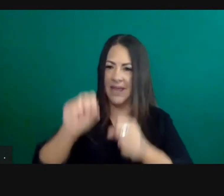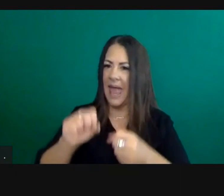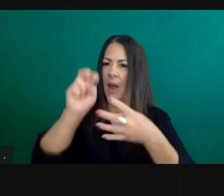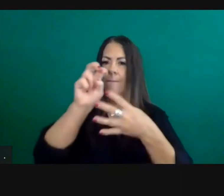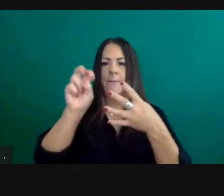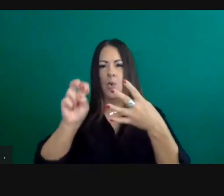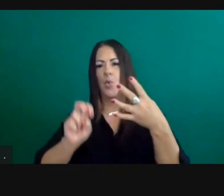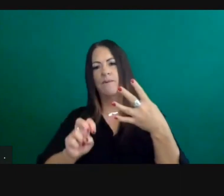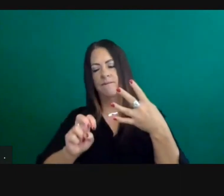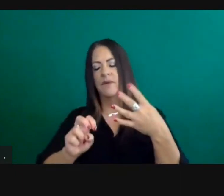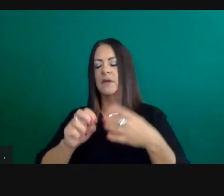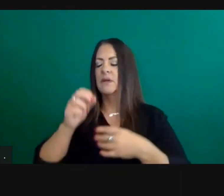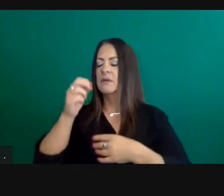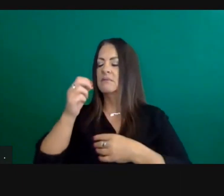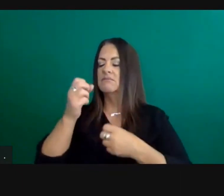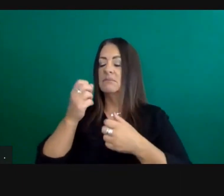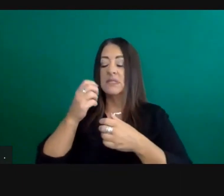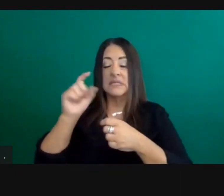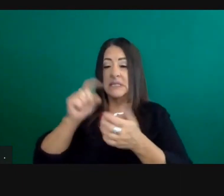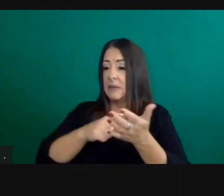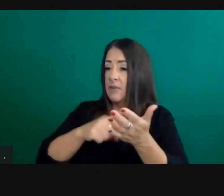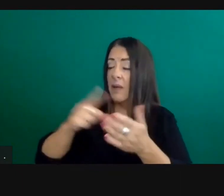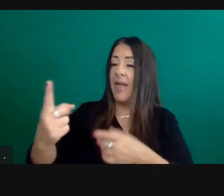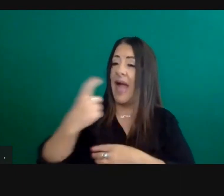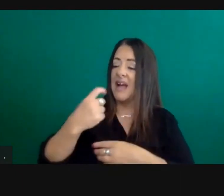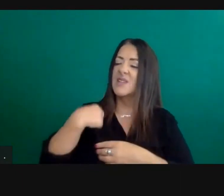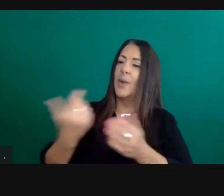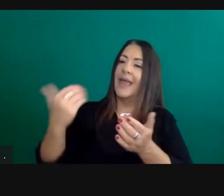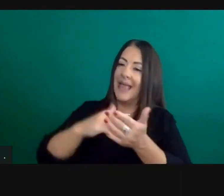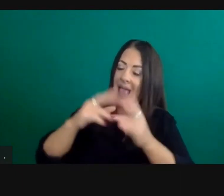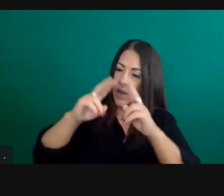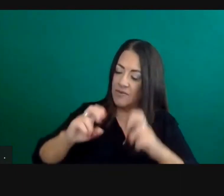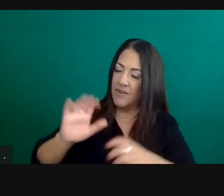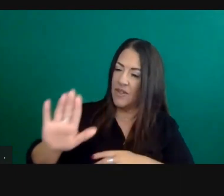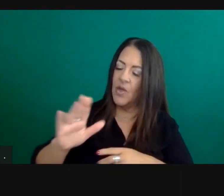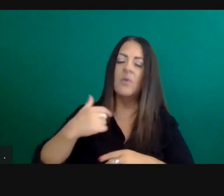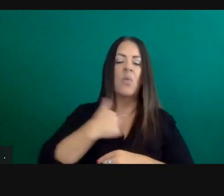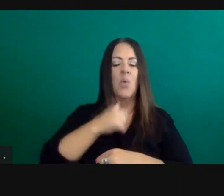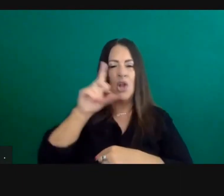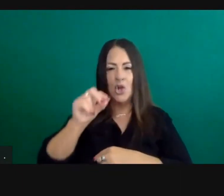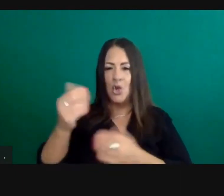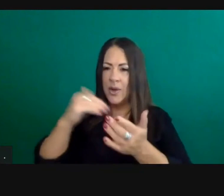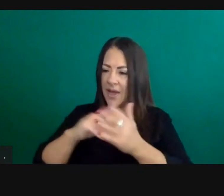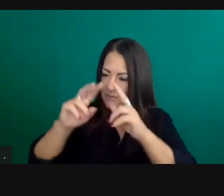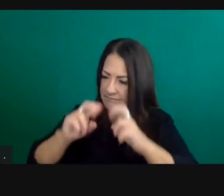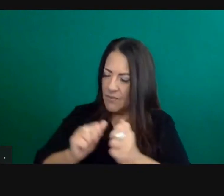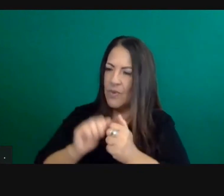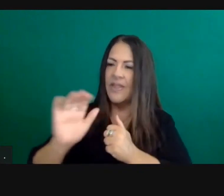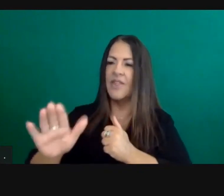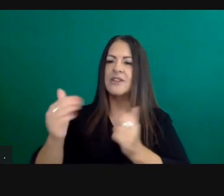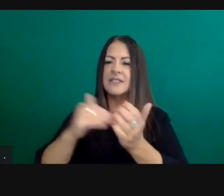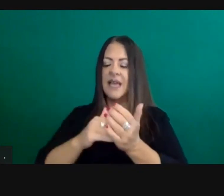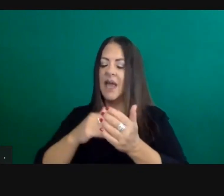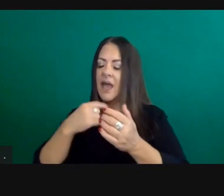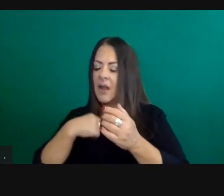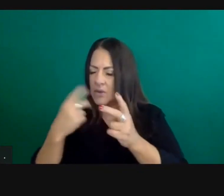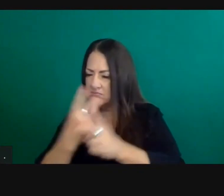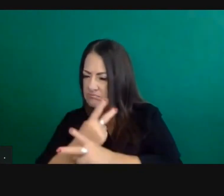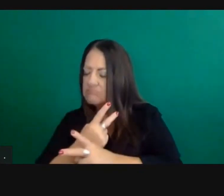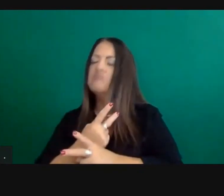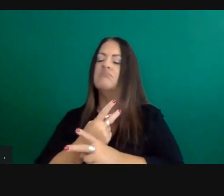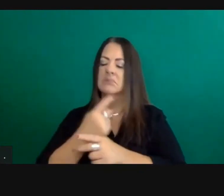want us to take a look at, and we want to take a look at, actual levels of transmission at the moment that we're making the decisions that we